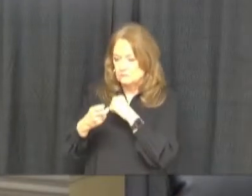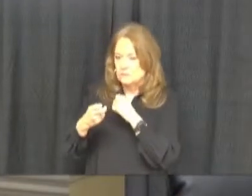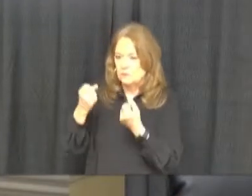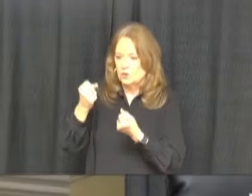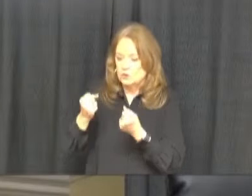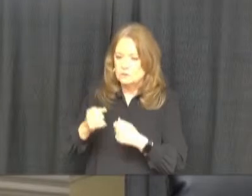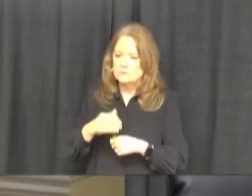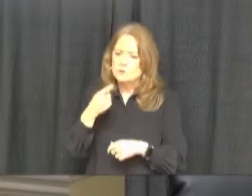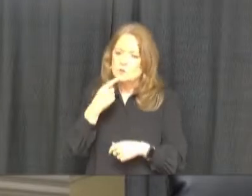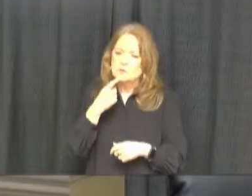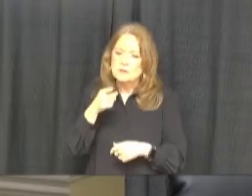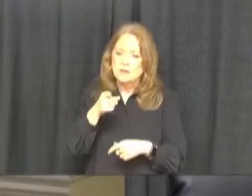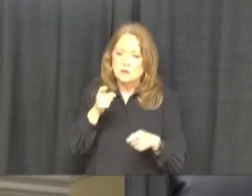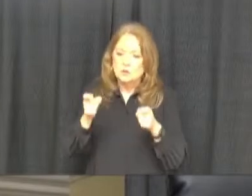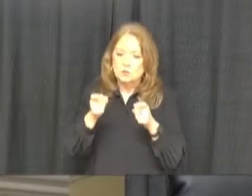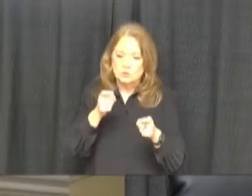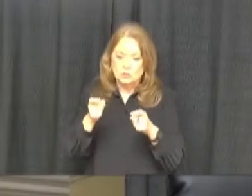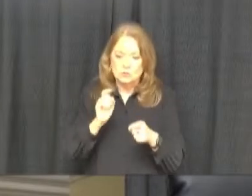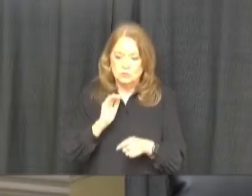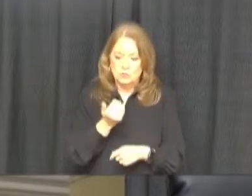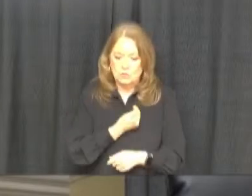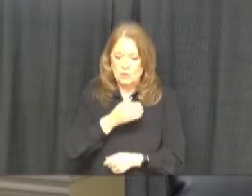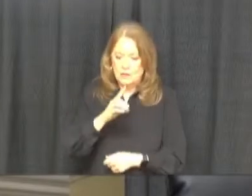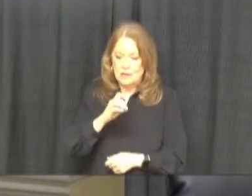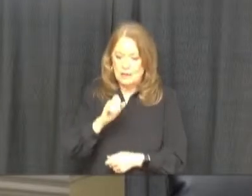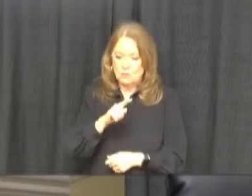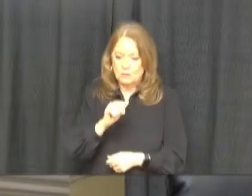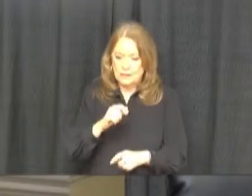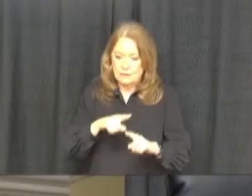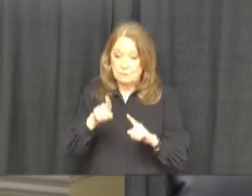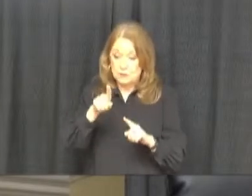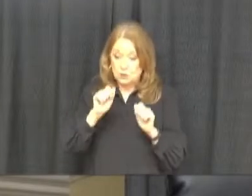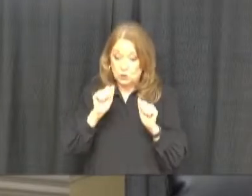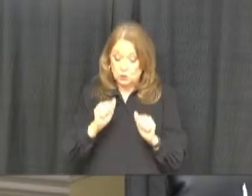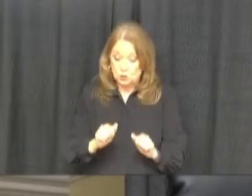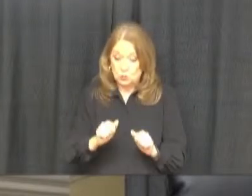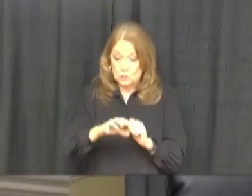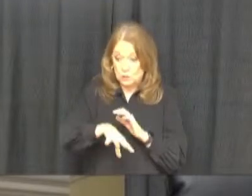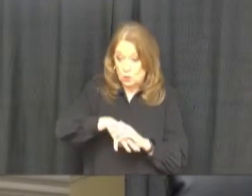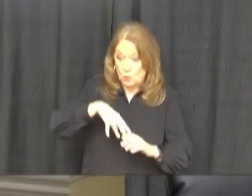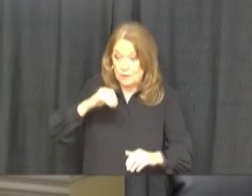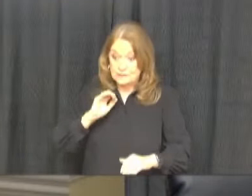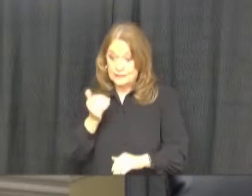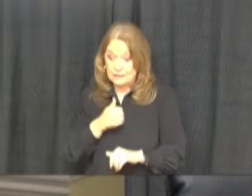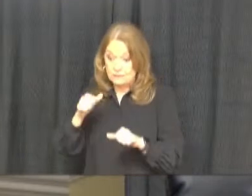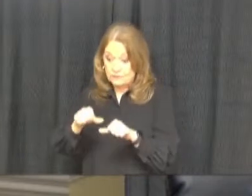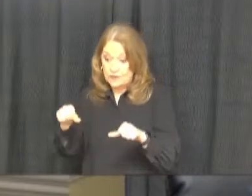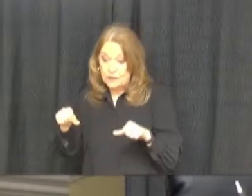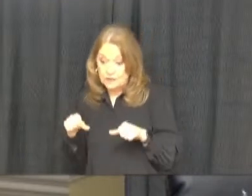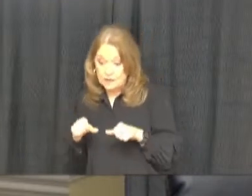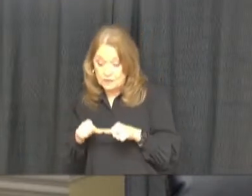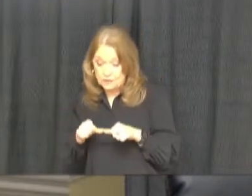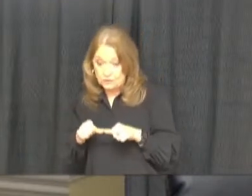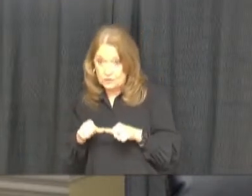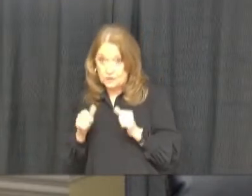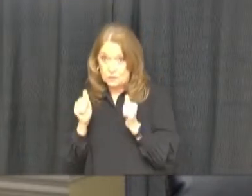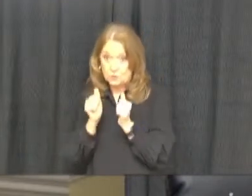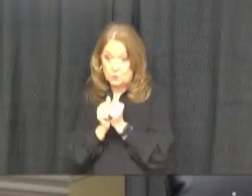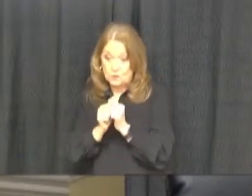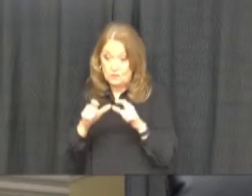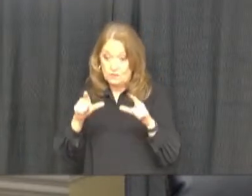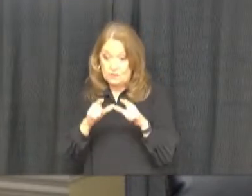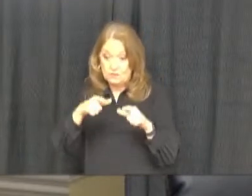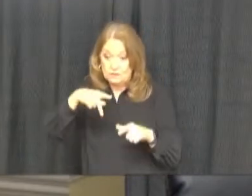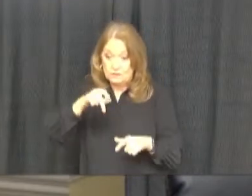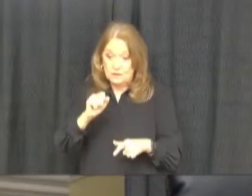So if you say that you control our data, but you could go outside of our area with a plate